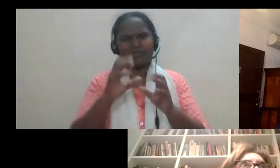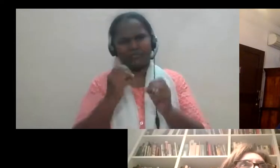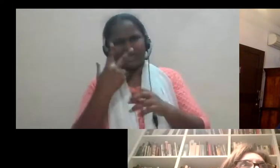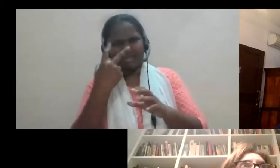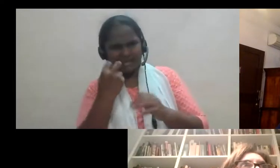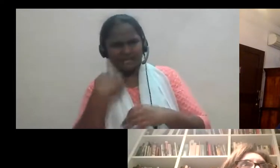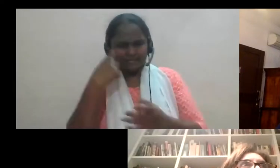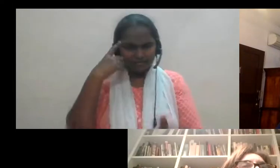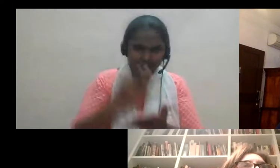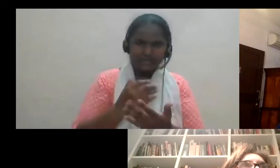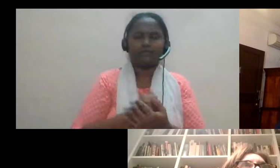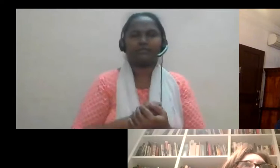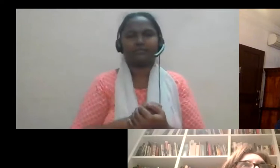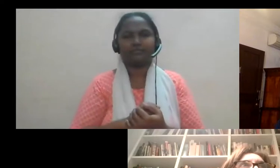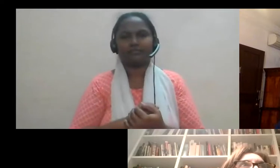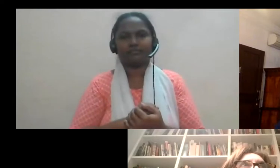believe.